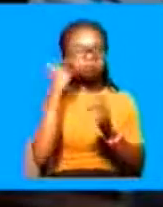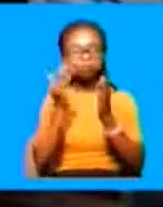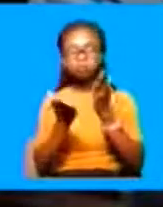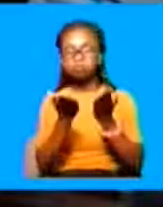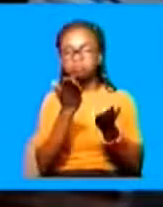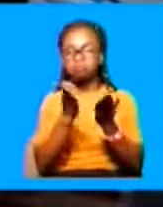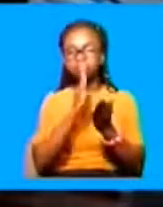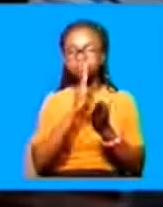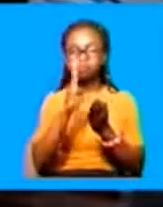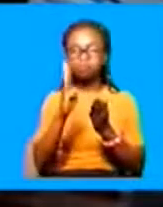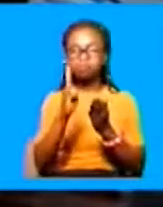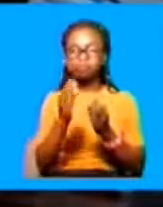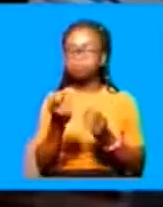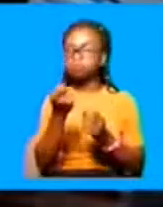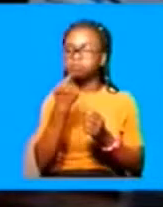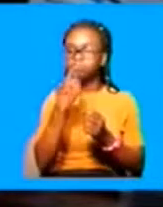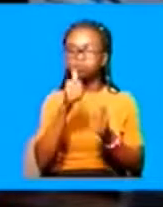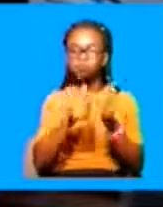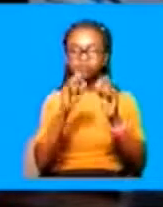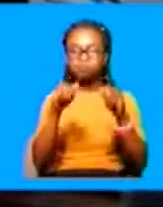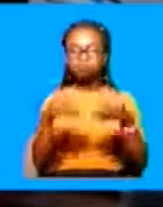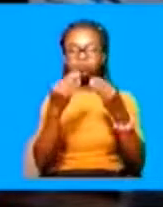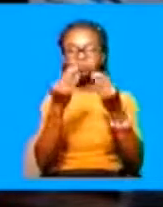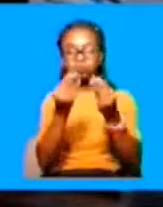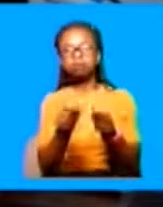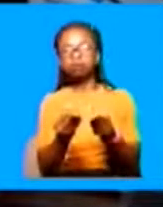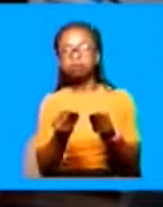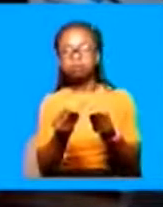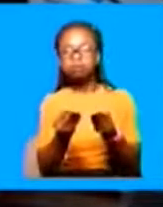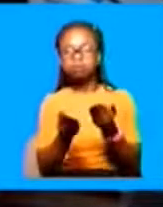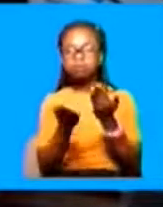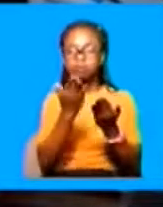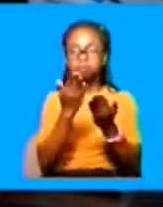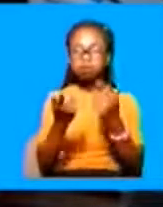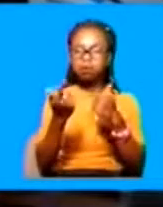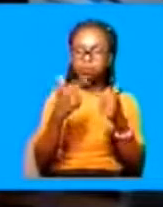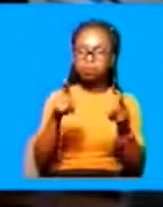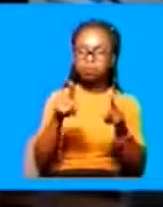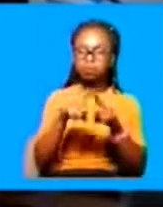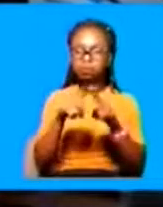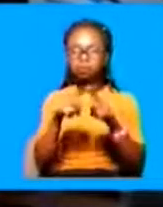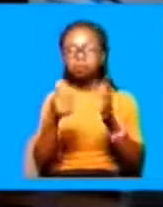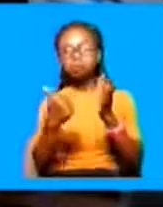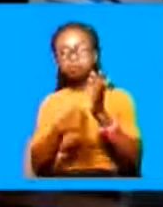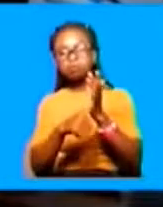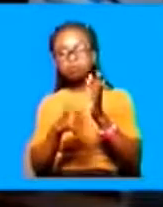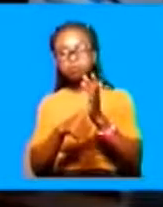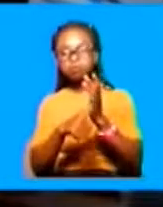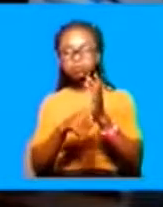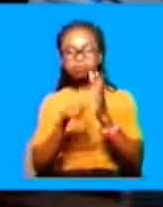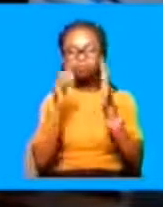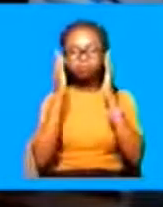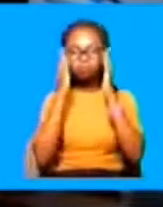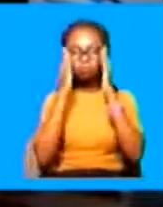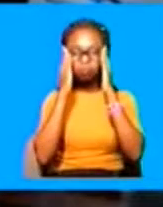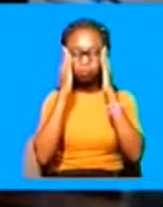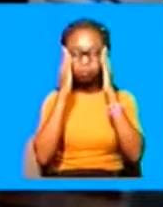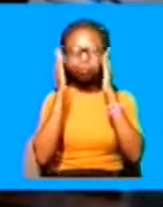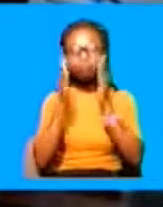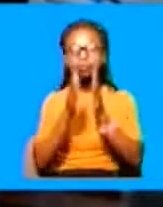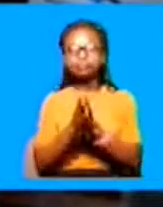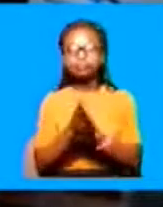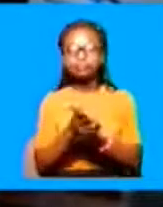kata yedhe mano miyego bende nigi effect bende kuom neno, wuoyo,